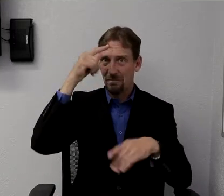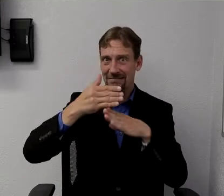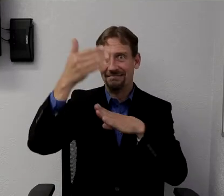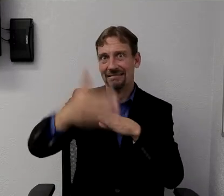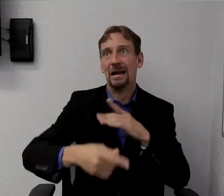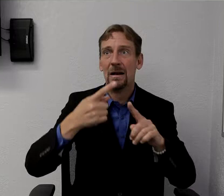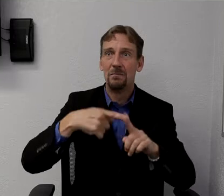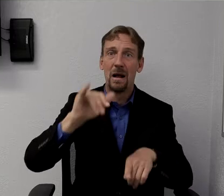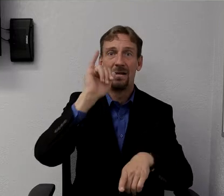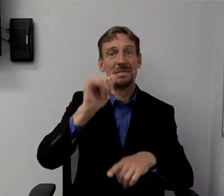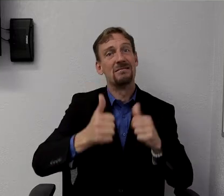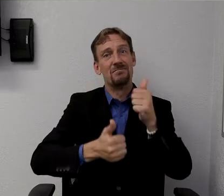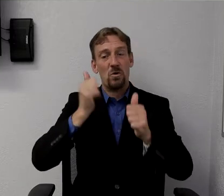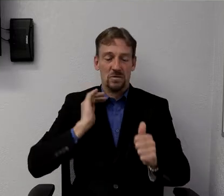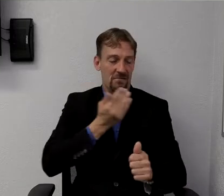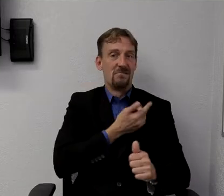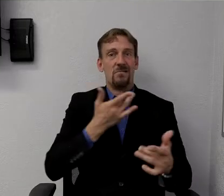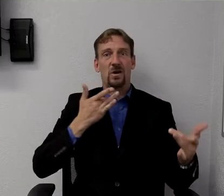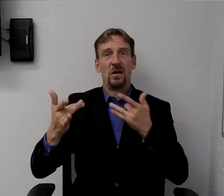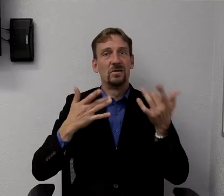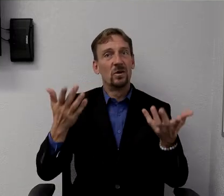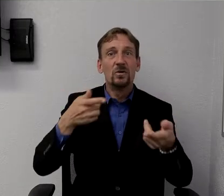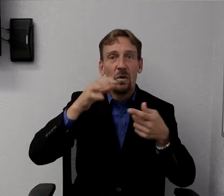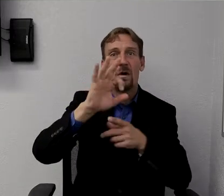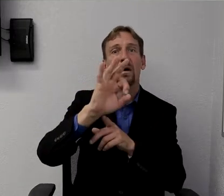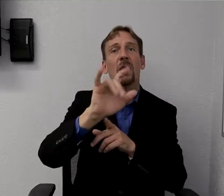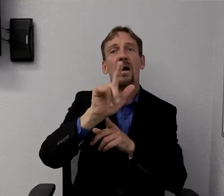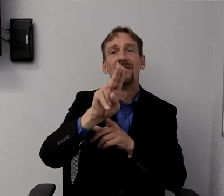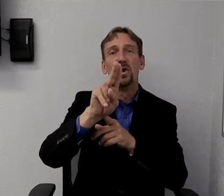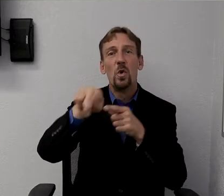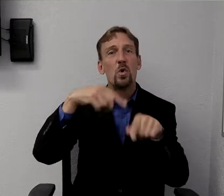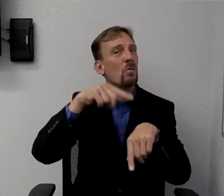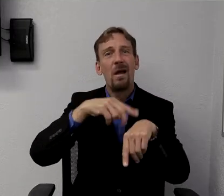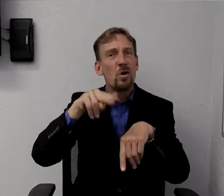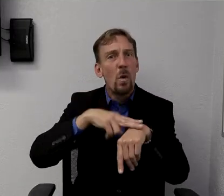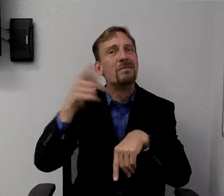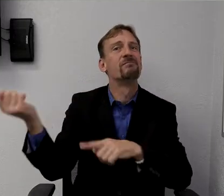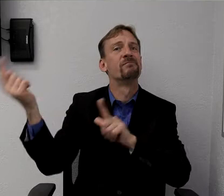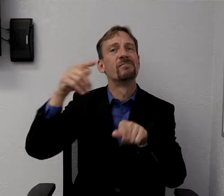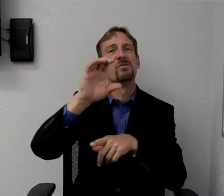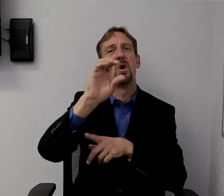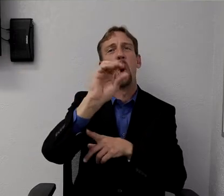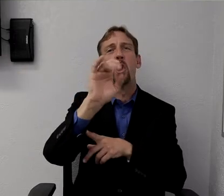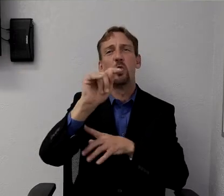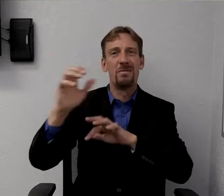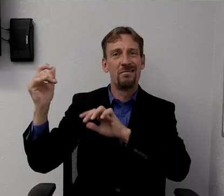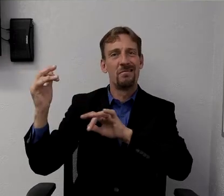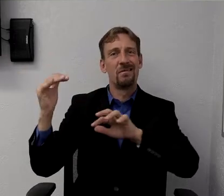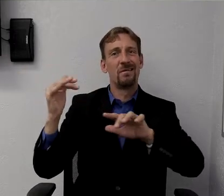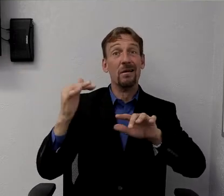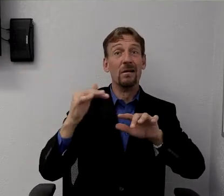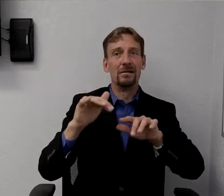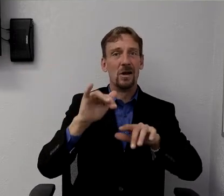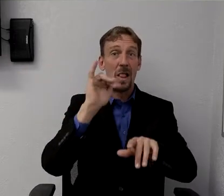of the concerns. The flu starts arriving in October. And so, is this virus going to kind